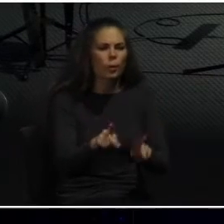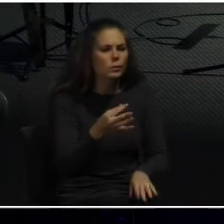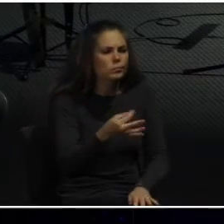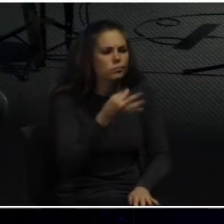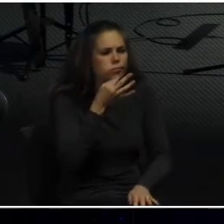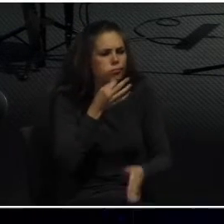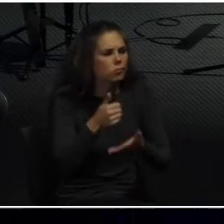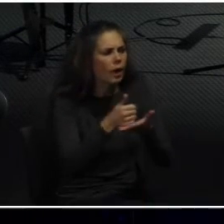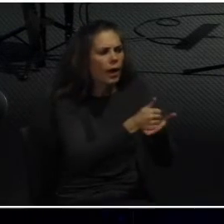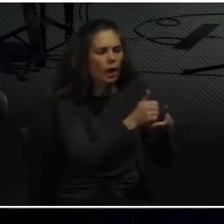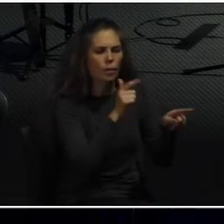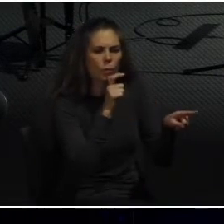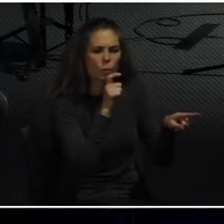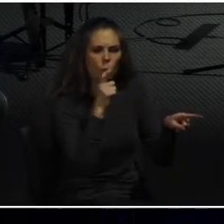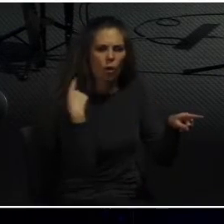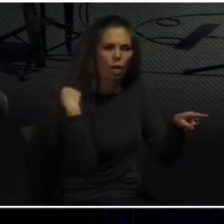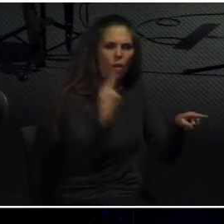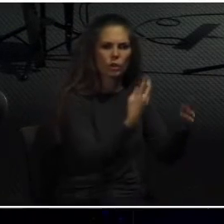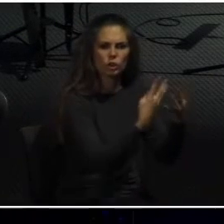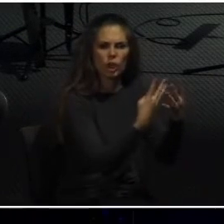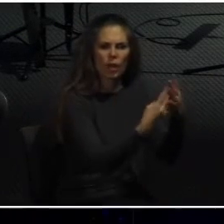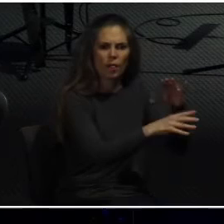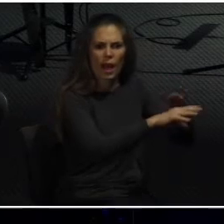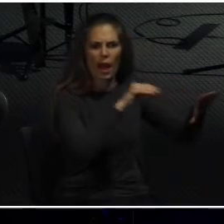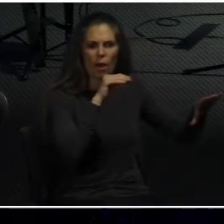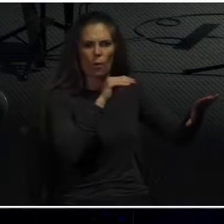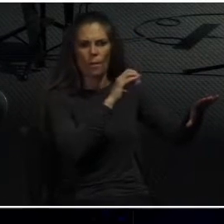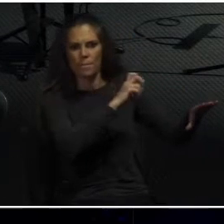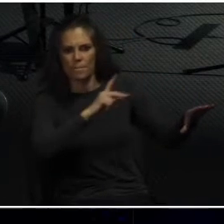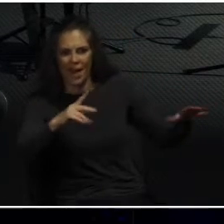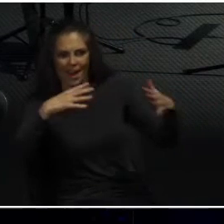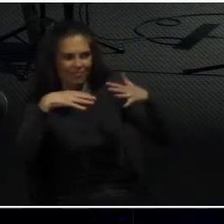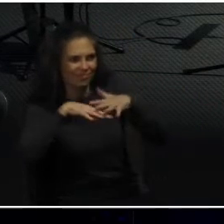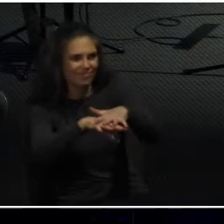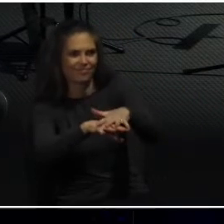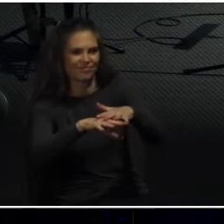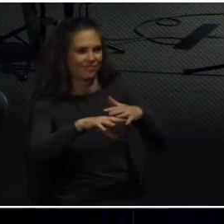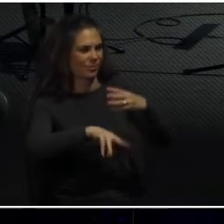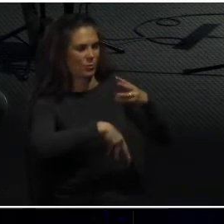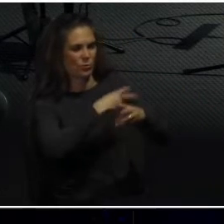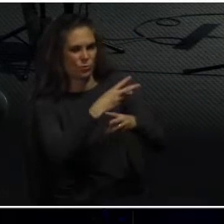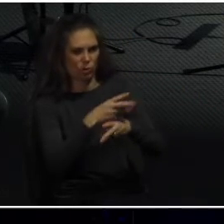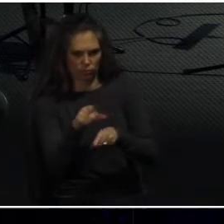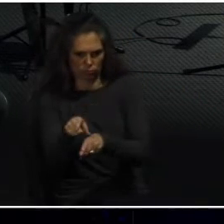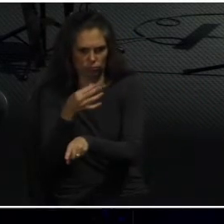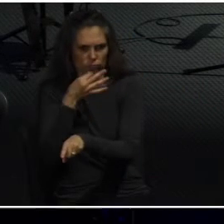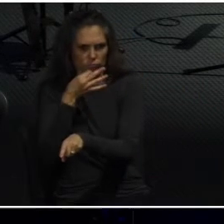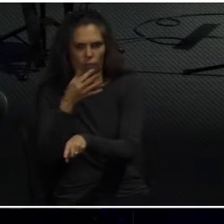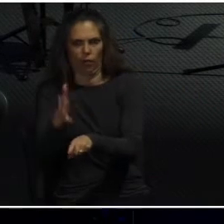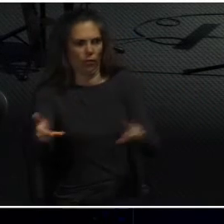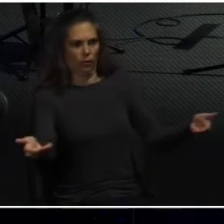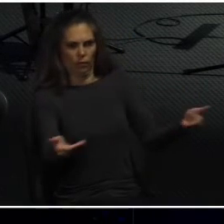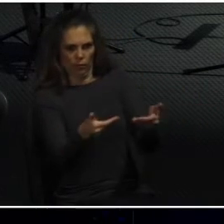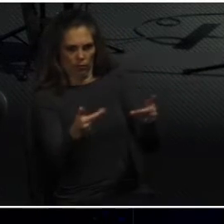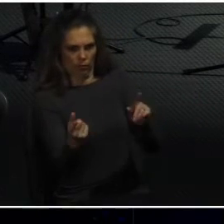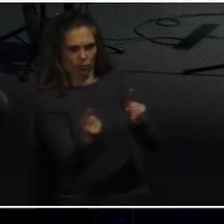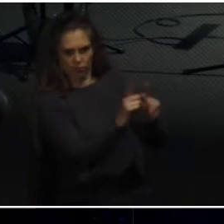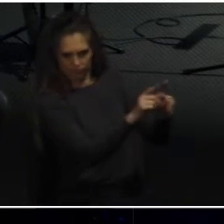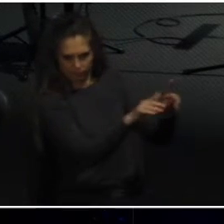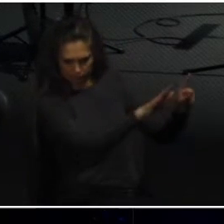a jail to integrate back into society. Now, my